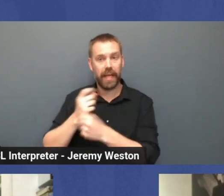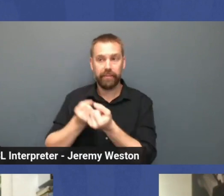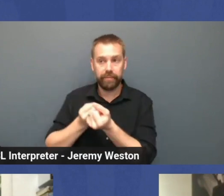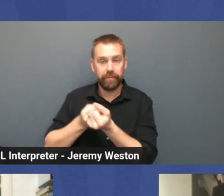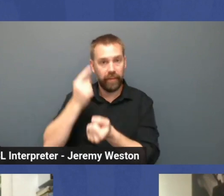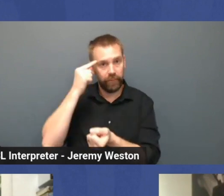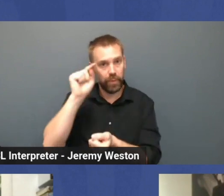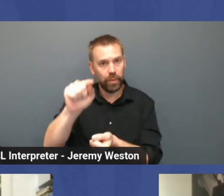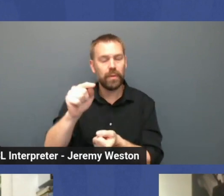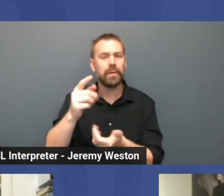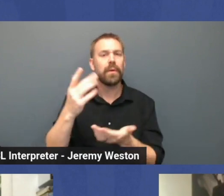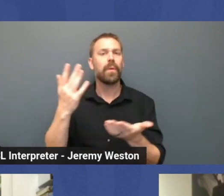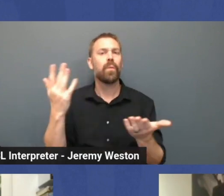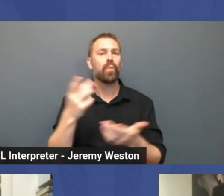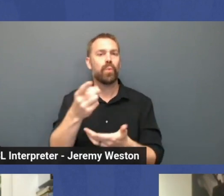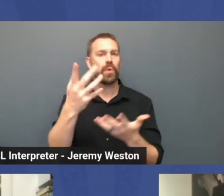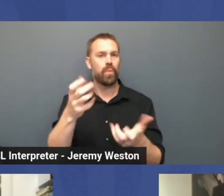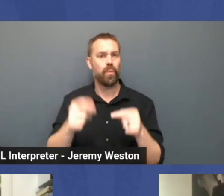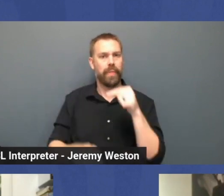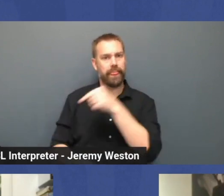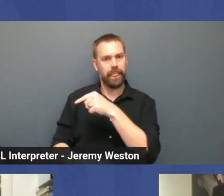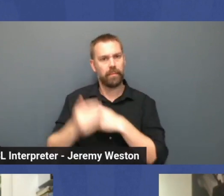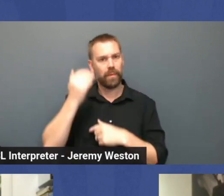you would like them to know?